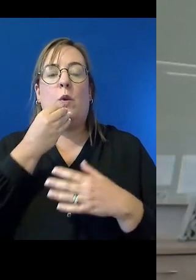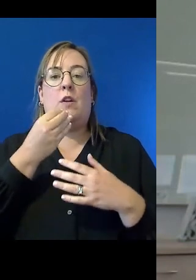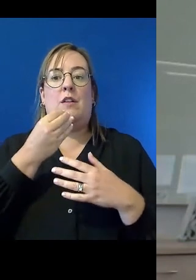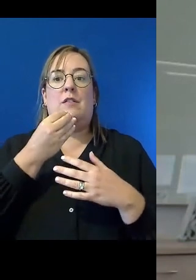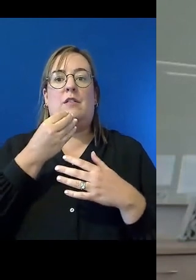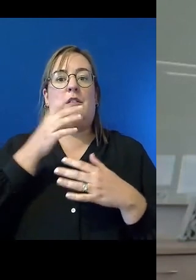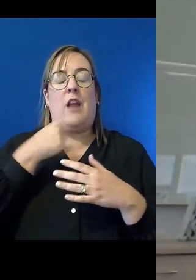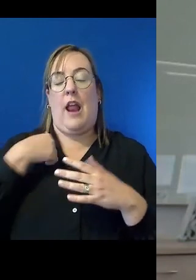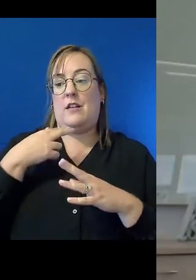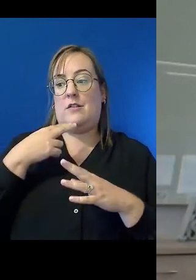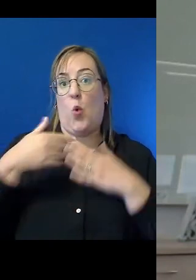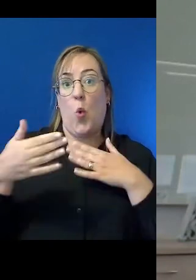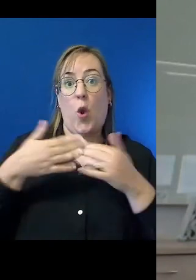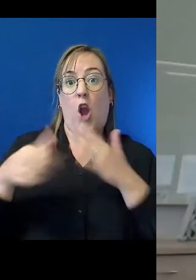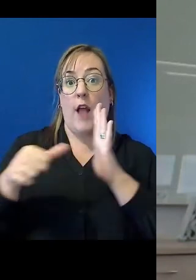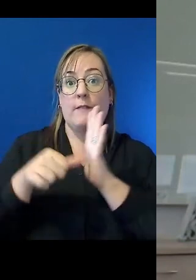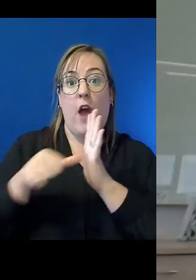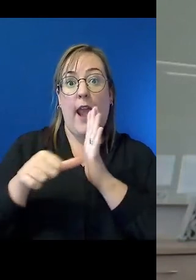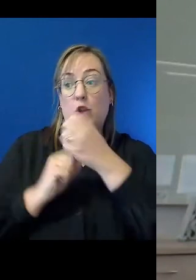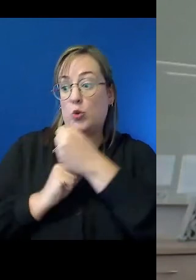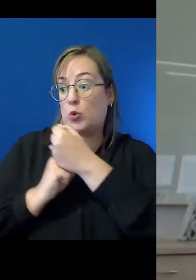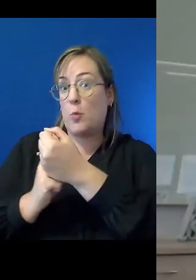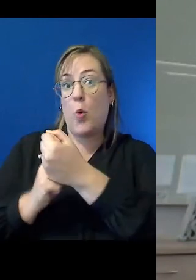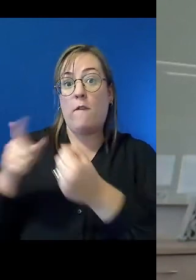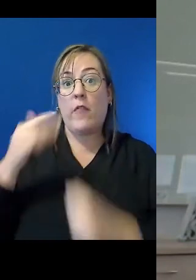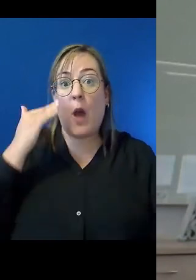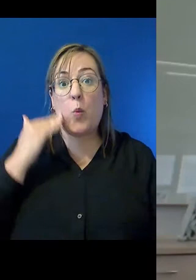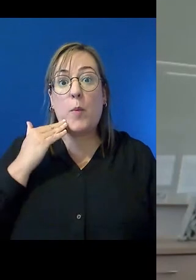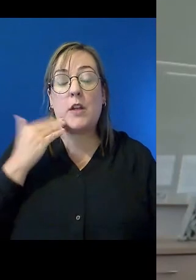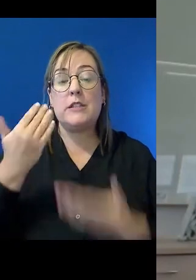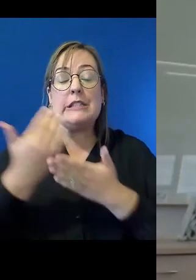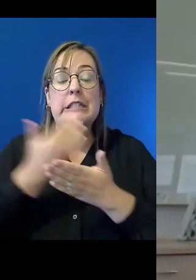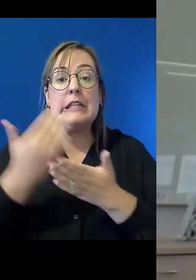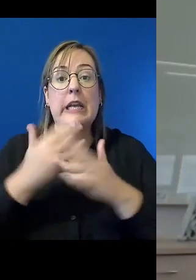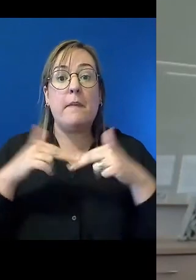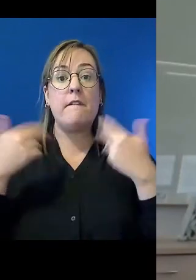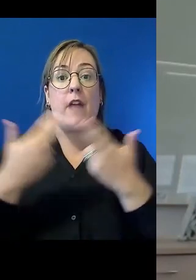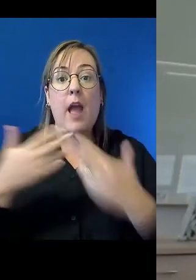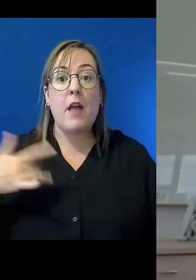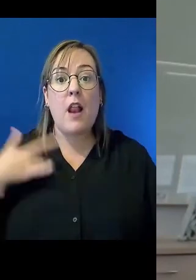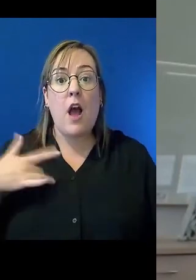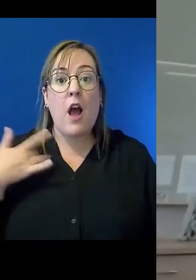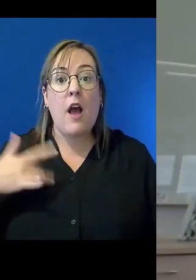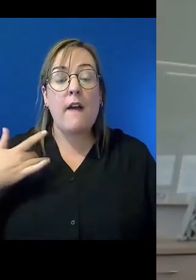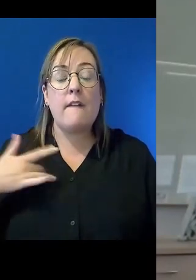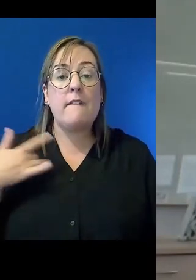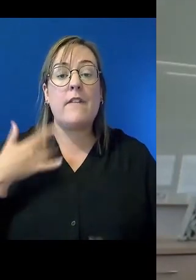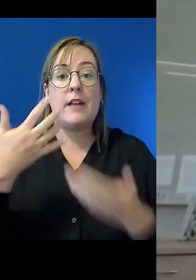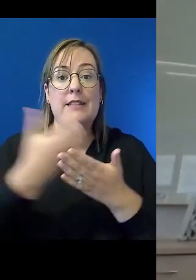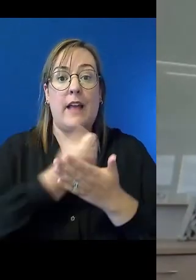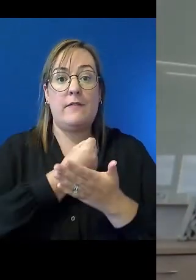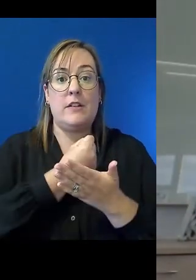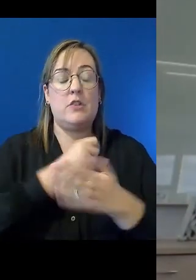financial support, get other support, just to keep her family, in a position of safety. So the